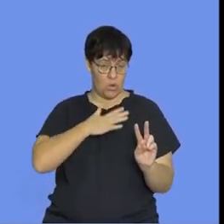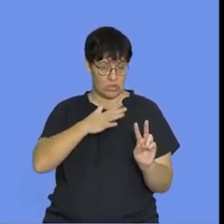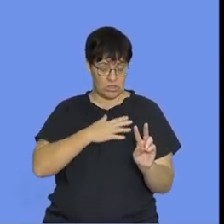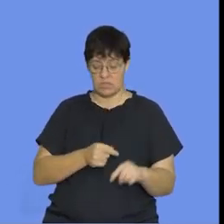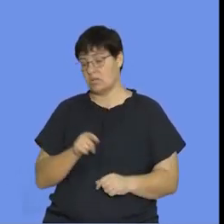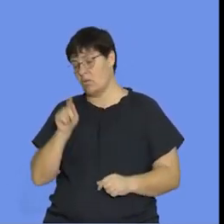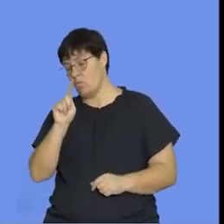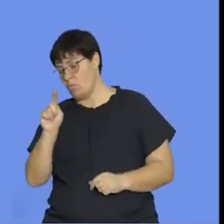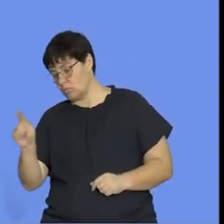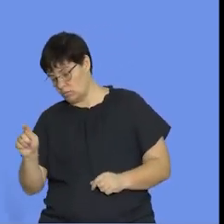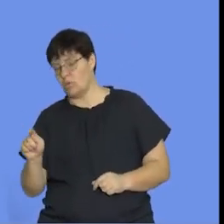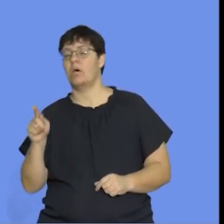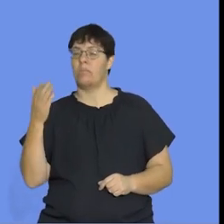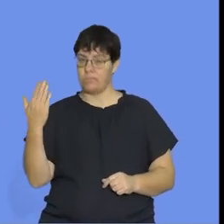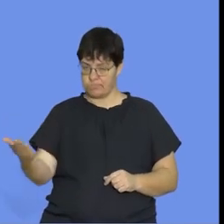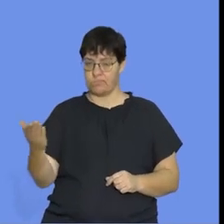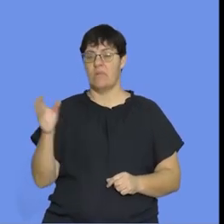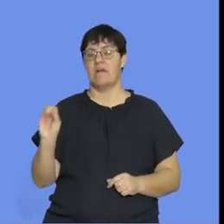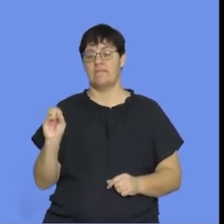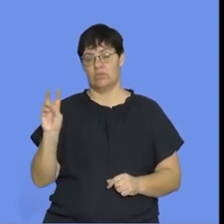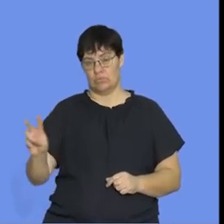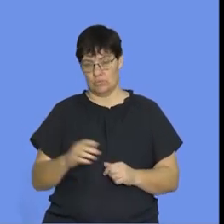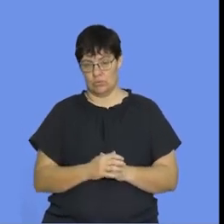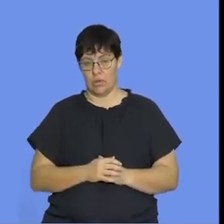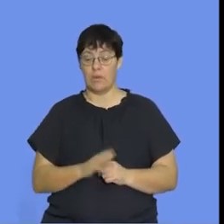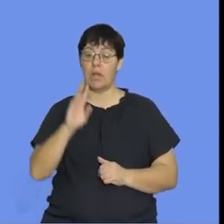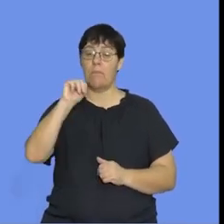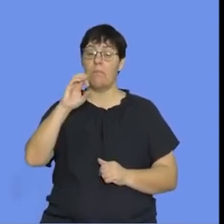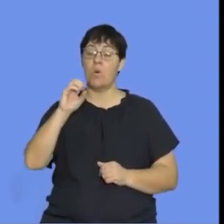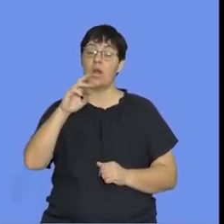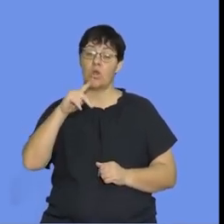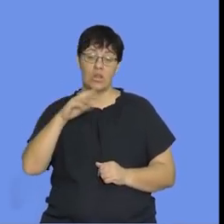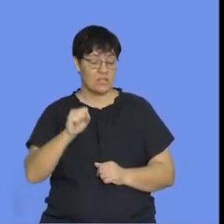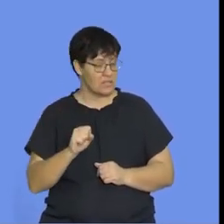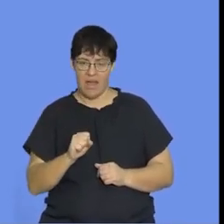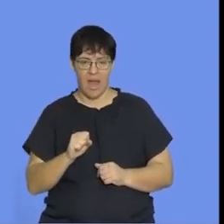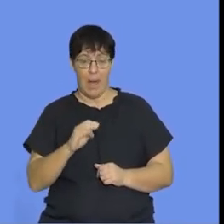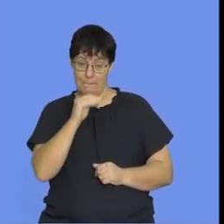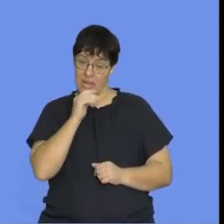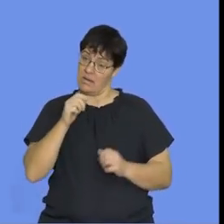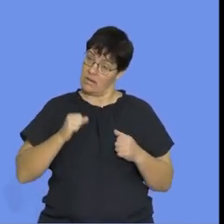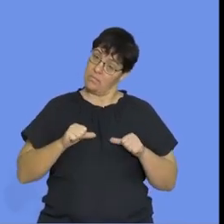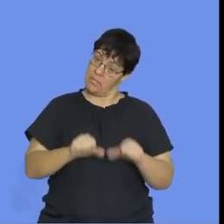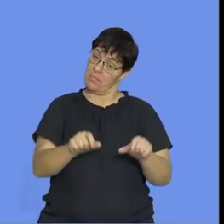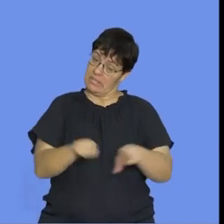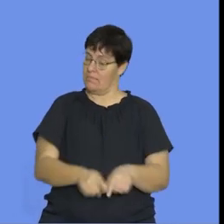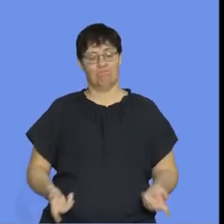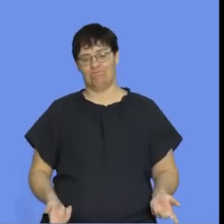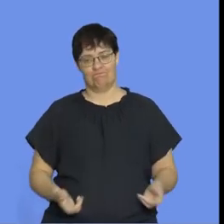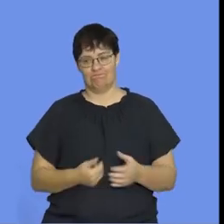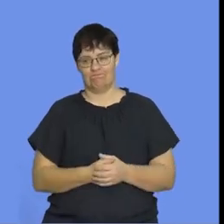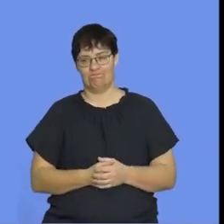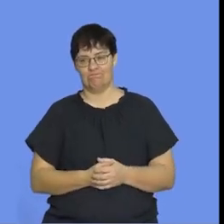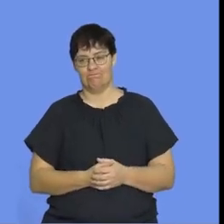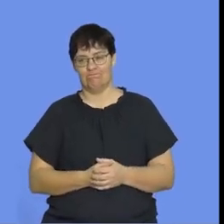side, 2 atoms of oxygen, 2 atoms. But the number of molecules does not necessarily remain constant, right? So in a